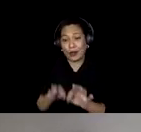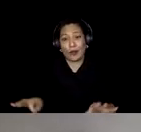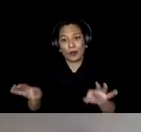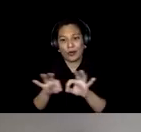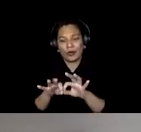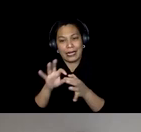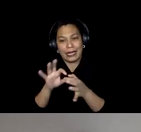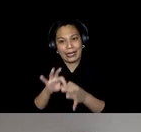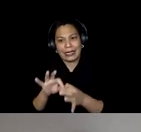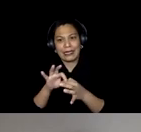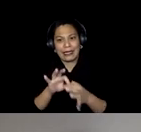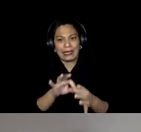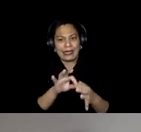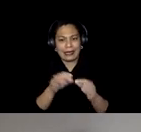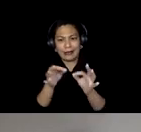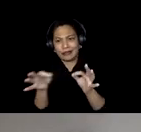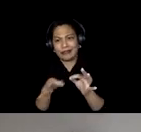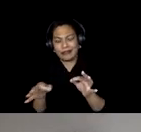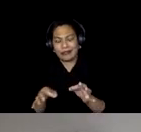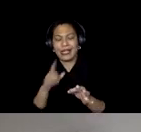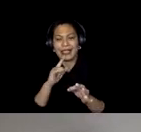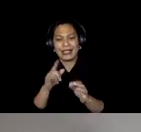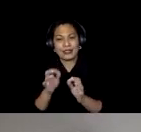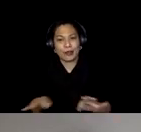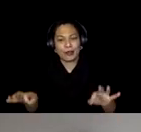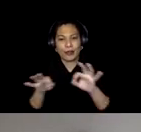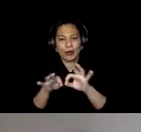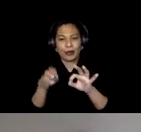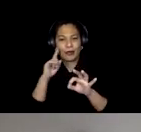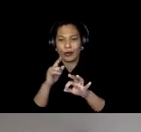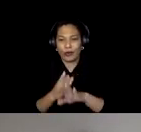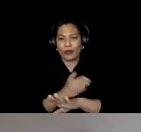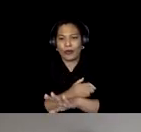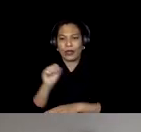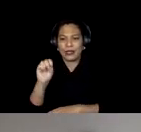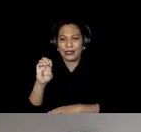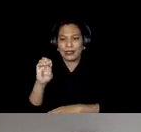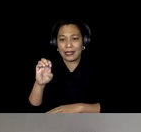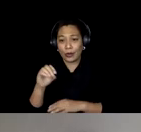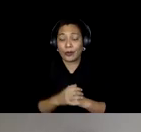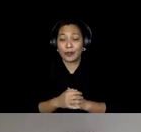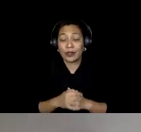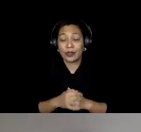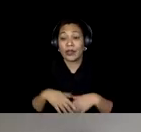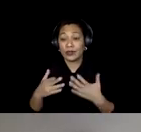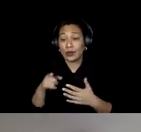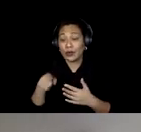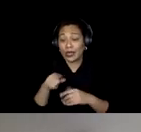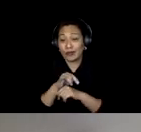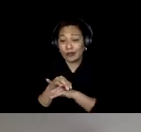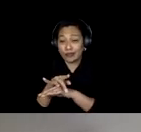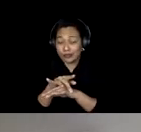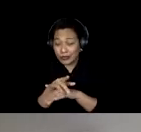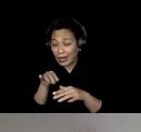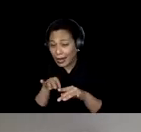are doing search engine optimization techniques. Then what they do is that they take all of